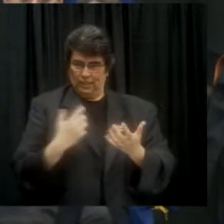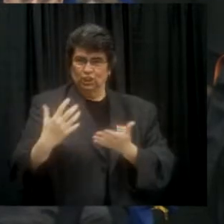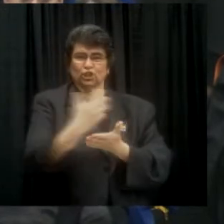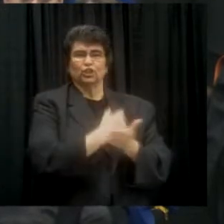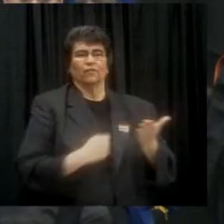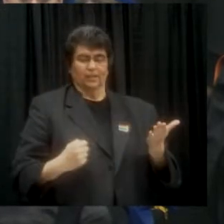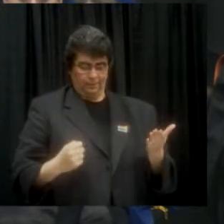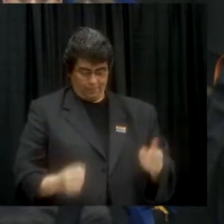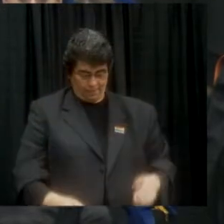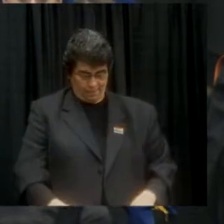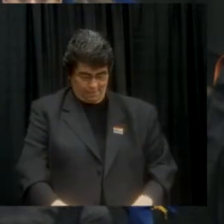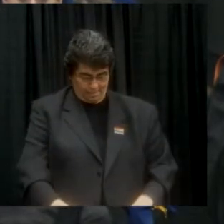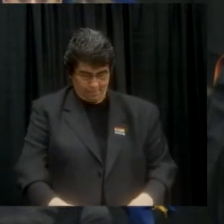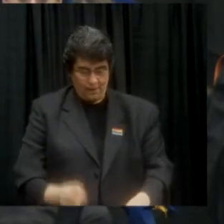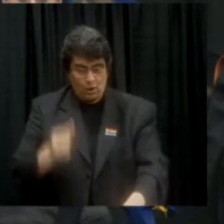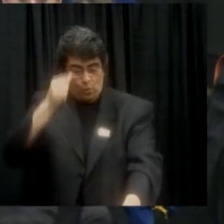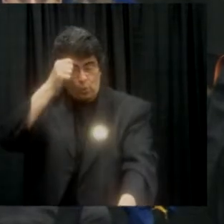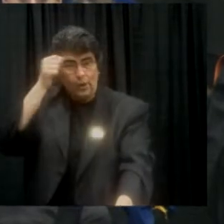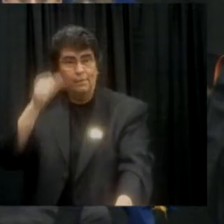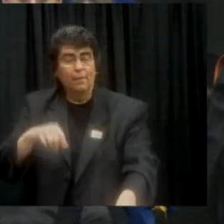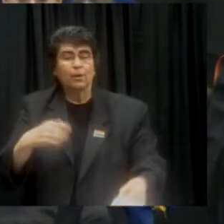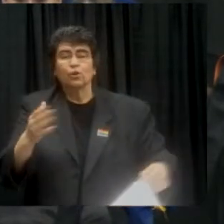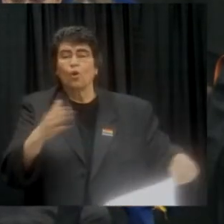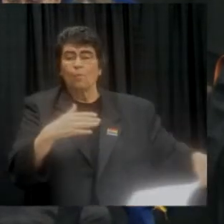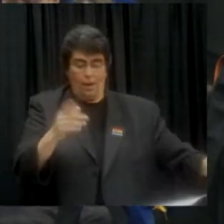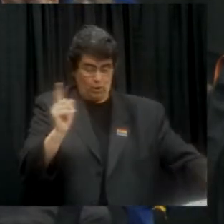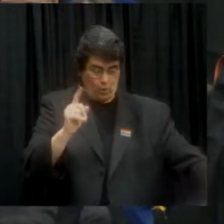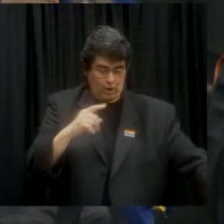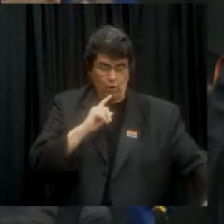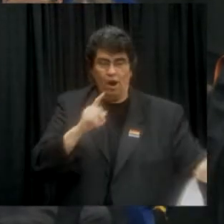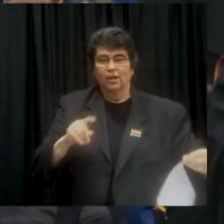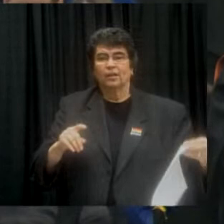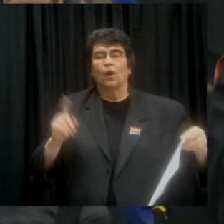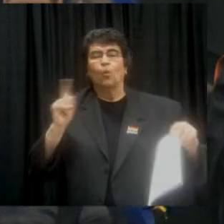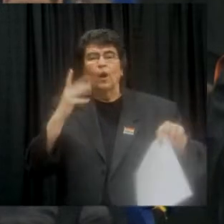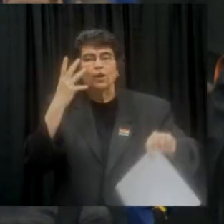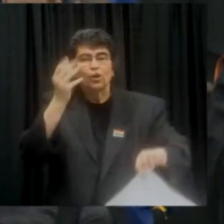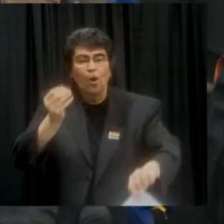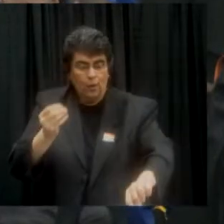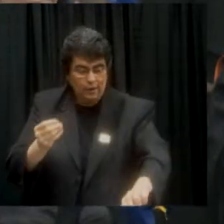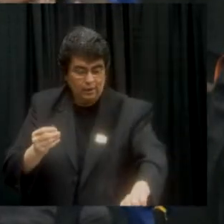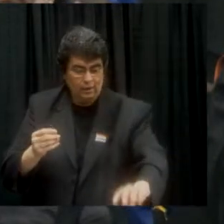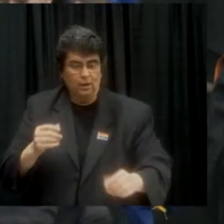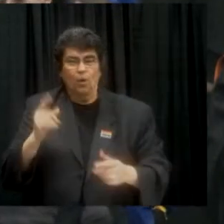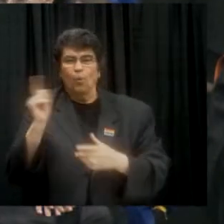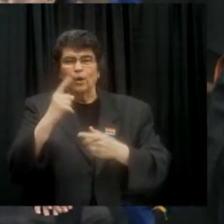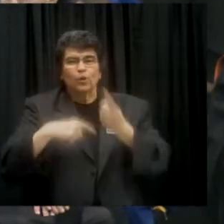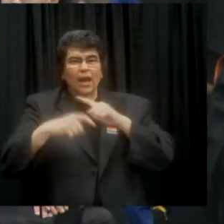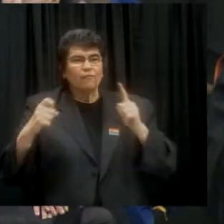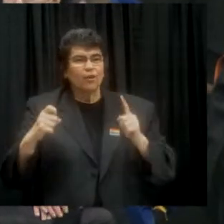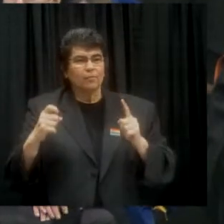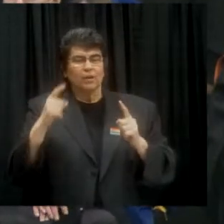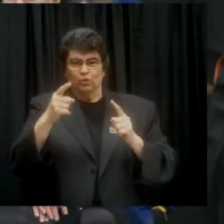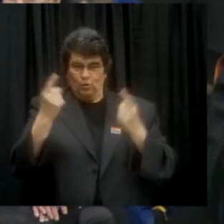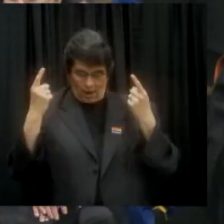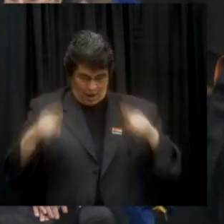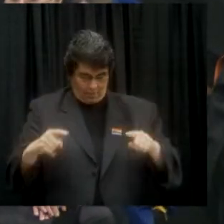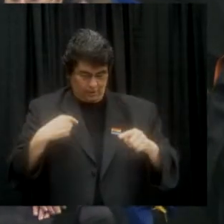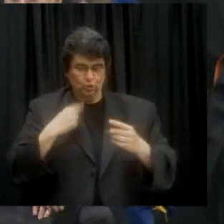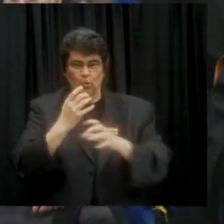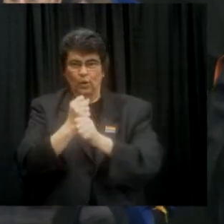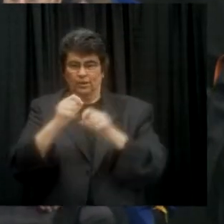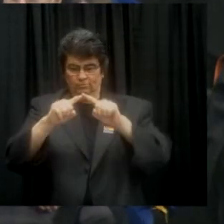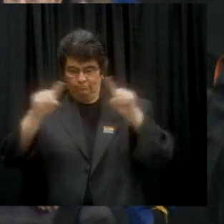this. And remember that no matter where you are in life, where you're going, remember where you came from. You walked out of this door holding your